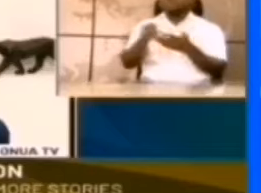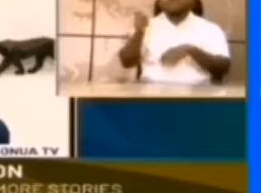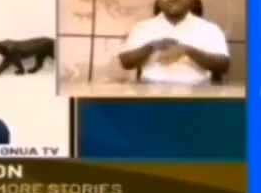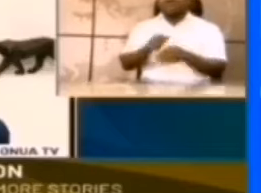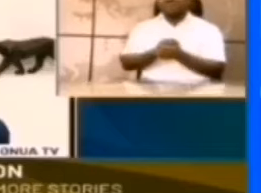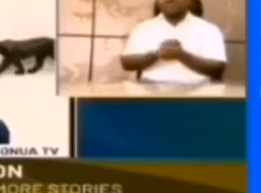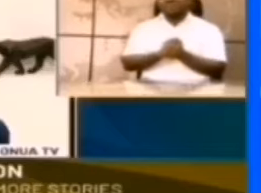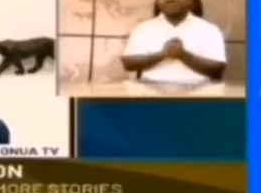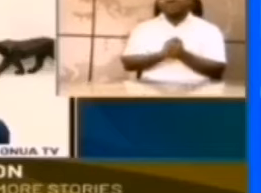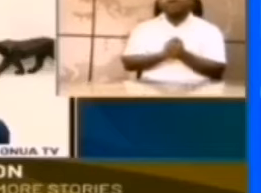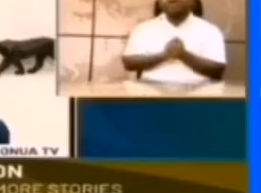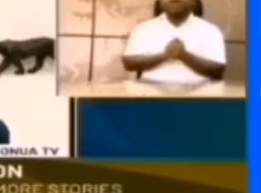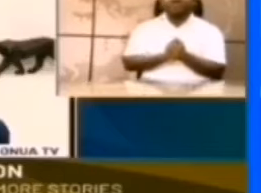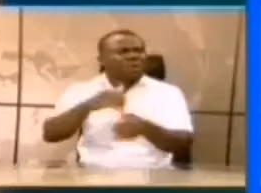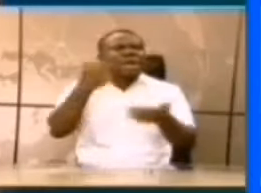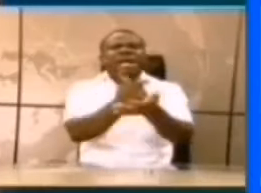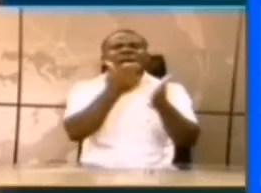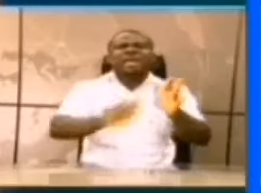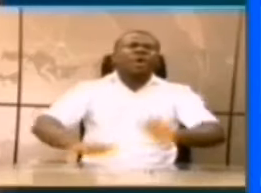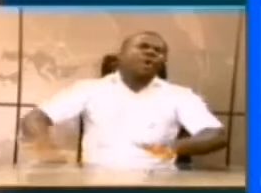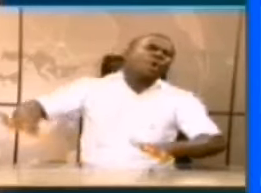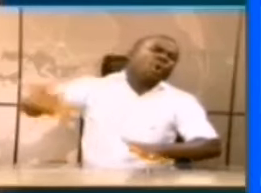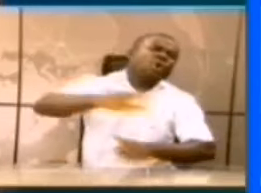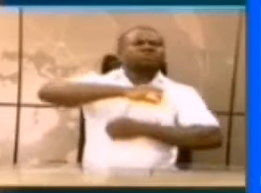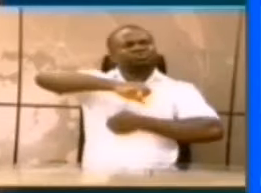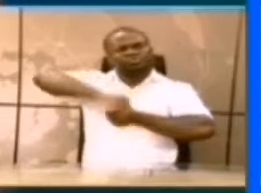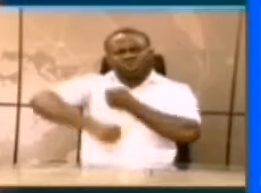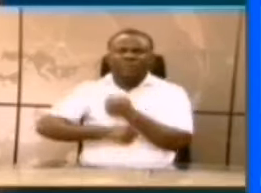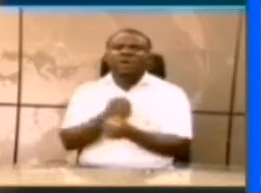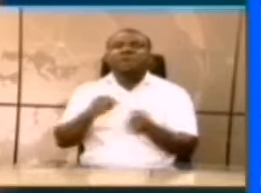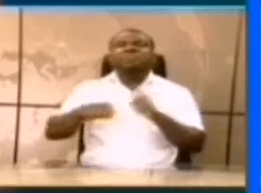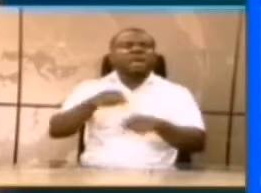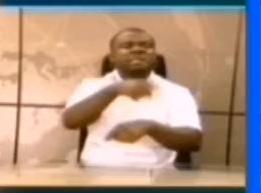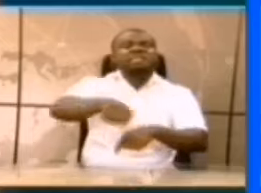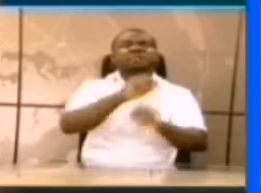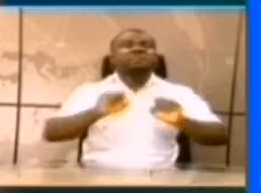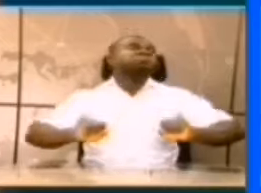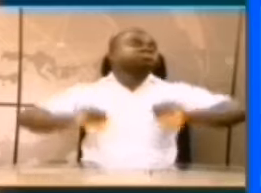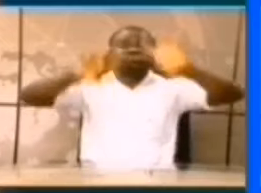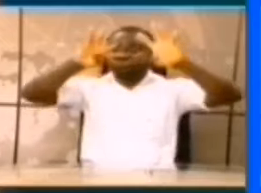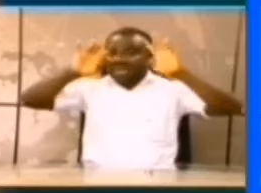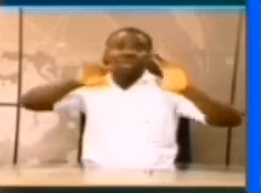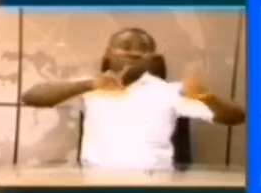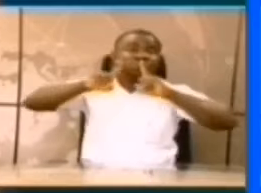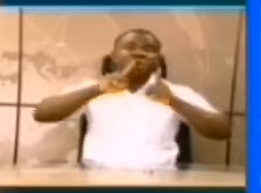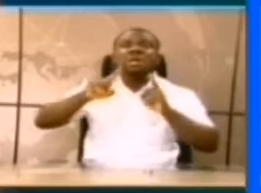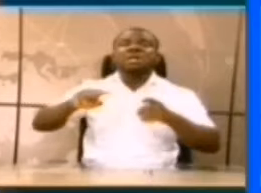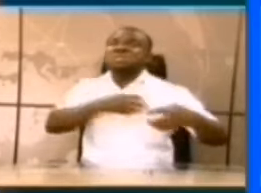me ho ya kwanyin chirimu ne besisi e fo bre e na yesu ye twa ne ya hmm